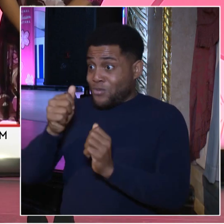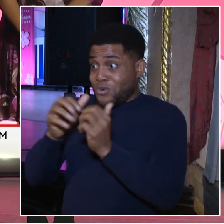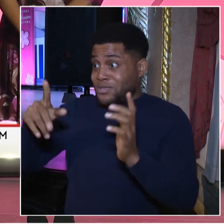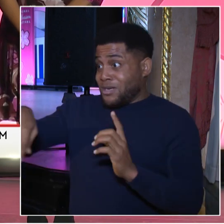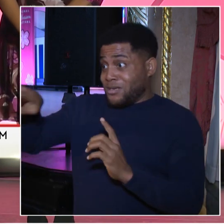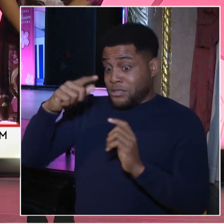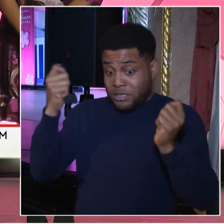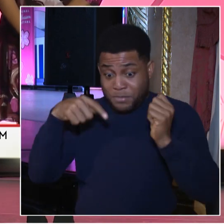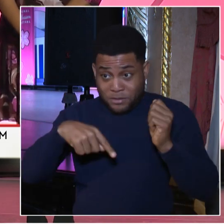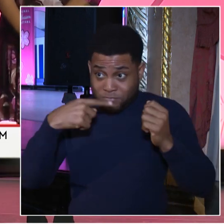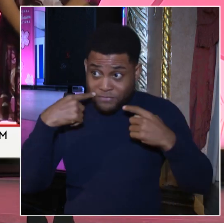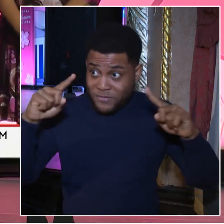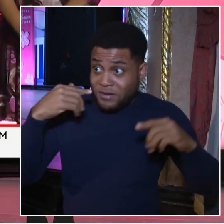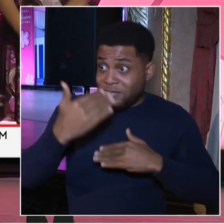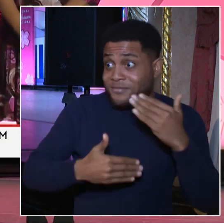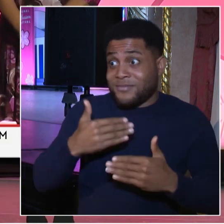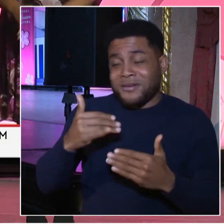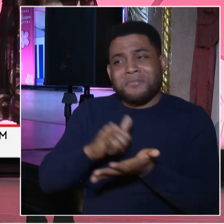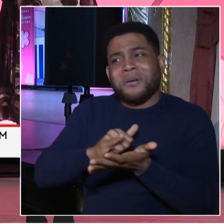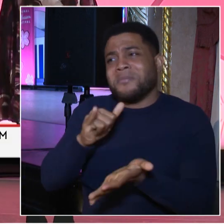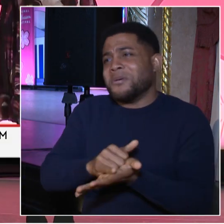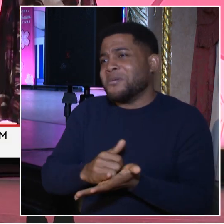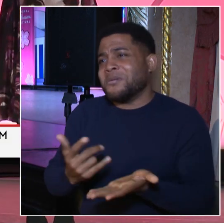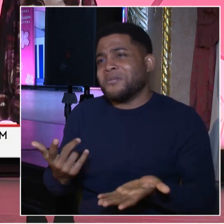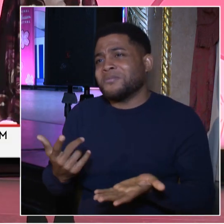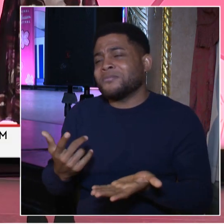So thank you very much.